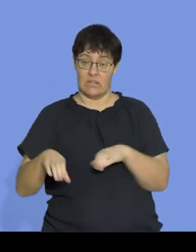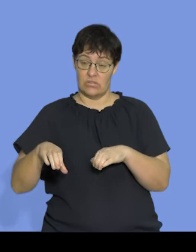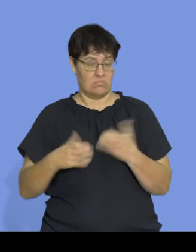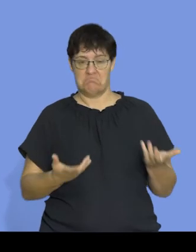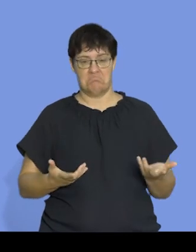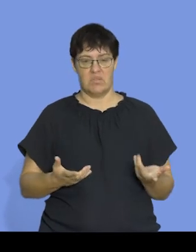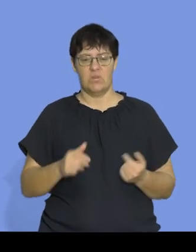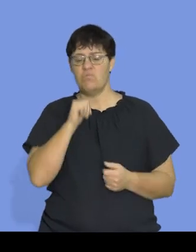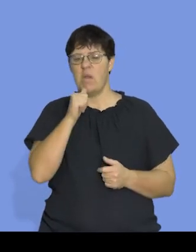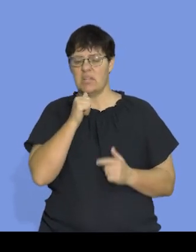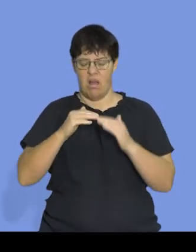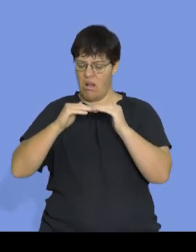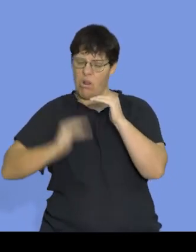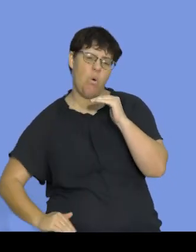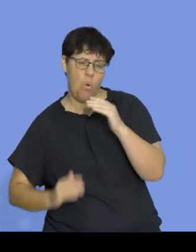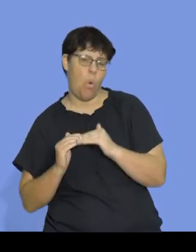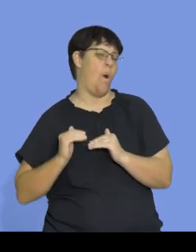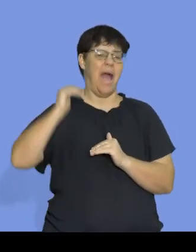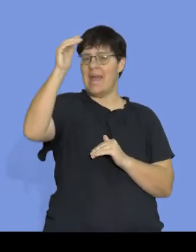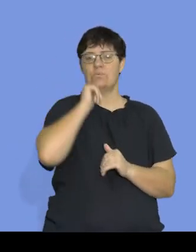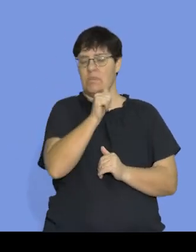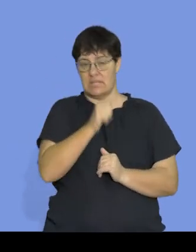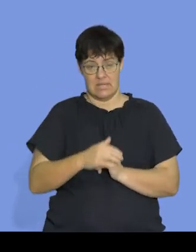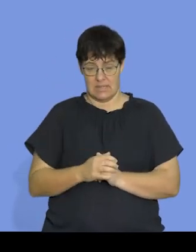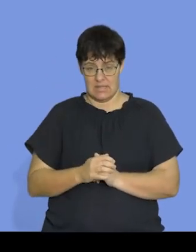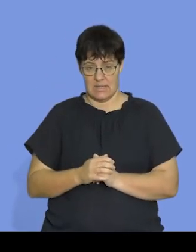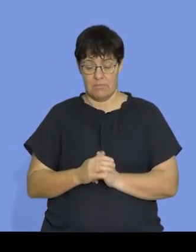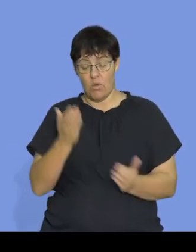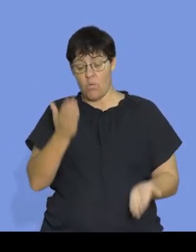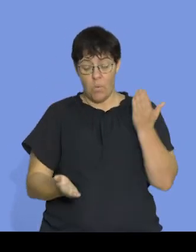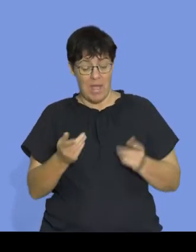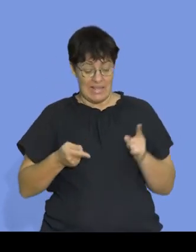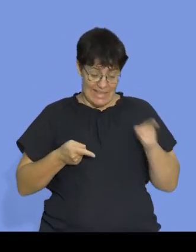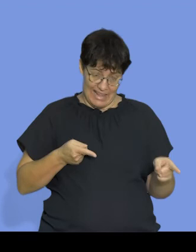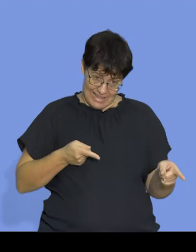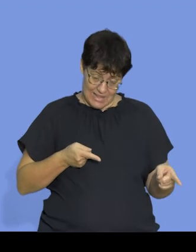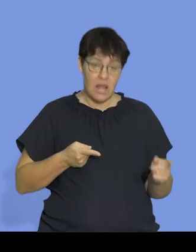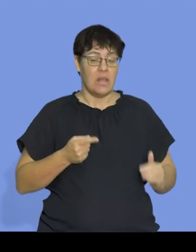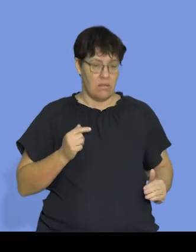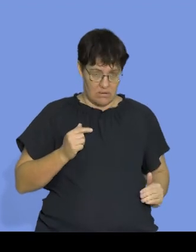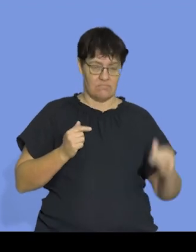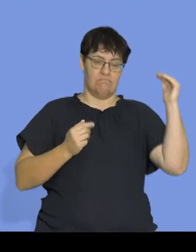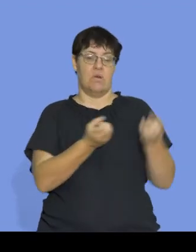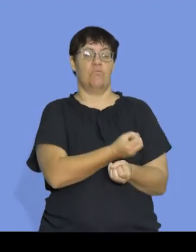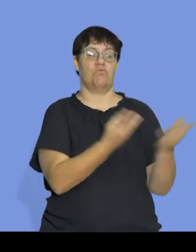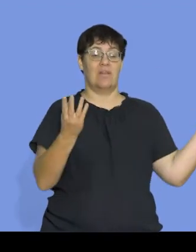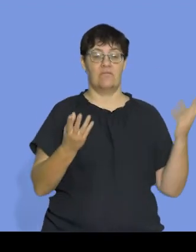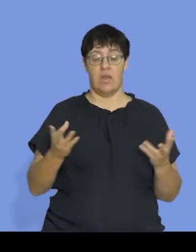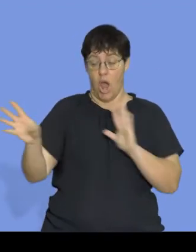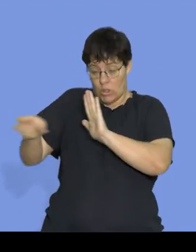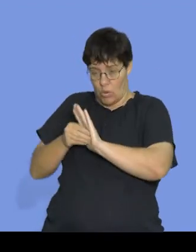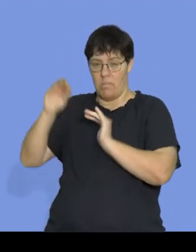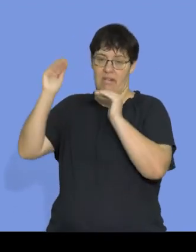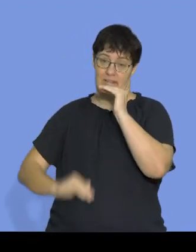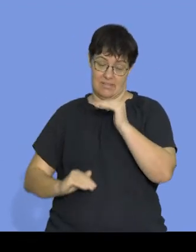have even lower or higher activation energy, it doesn't matter, but by comparison, more is released than absorbed, right?